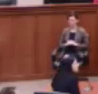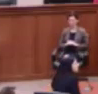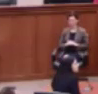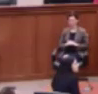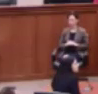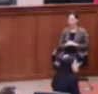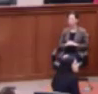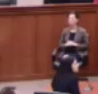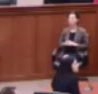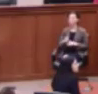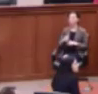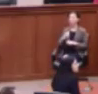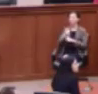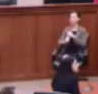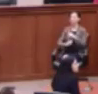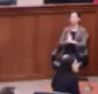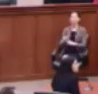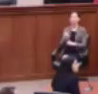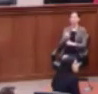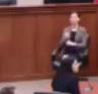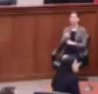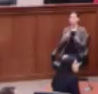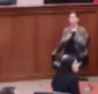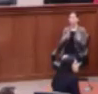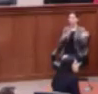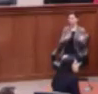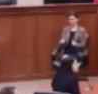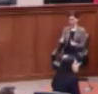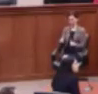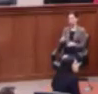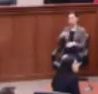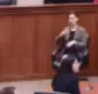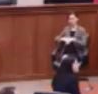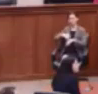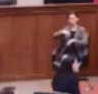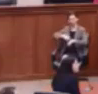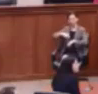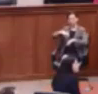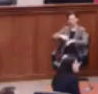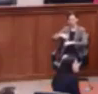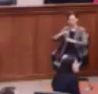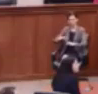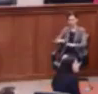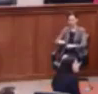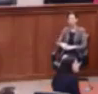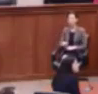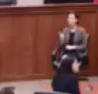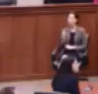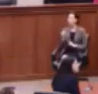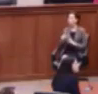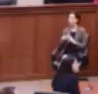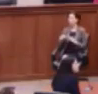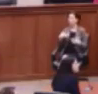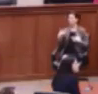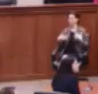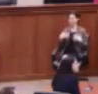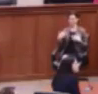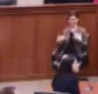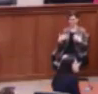one strategic plan, and one of the things that we're really excited about, and this is one